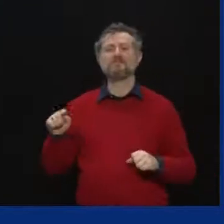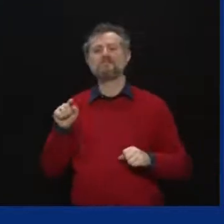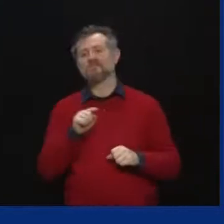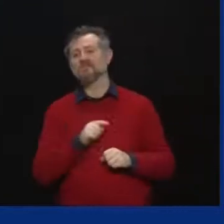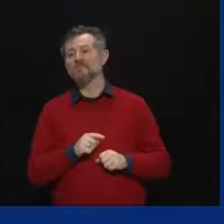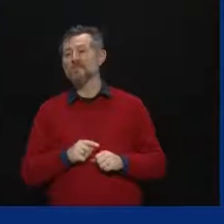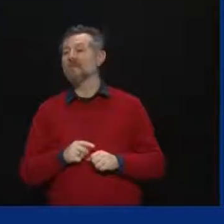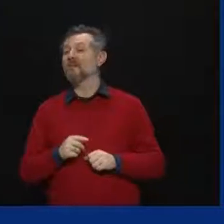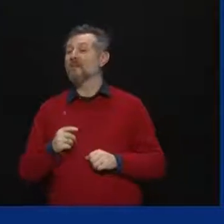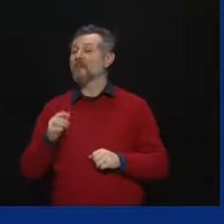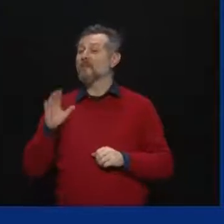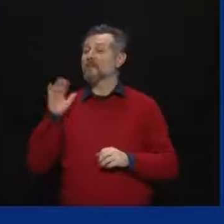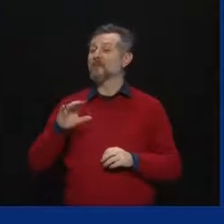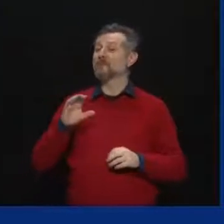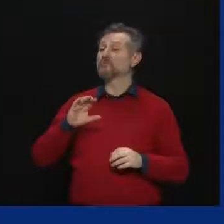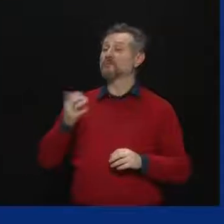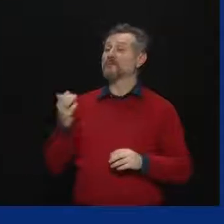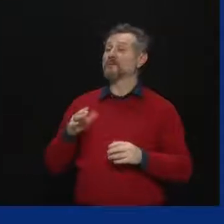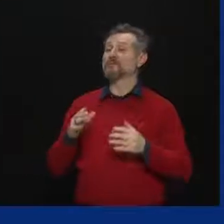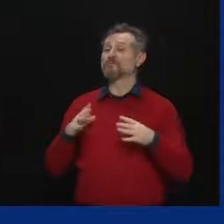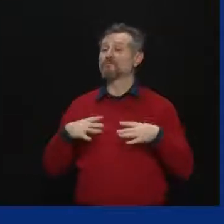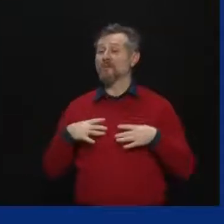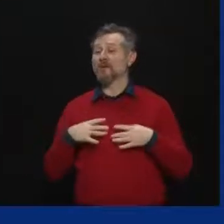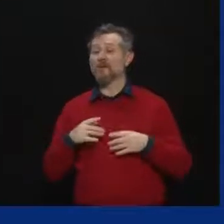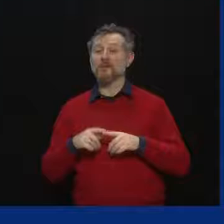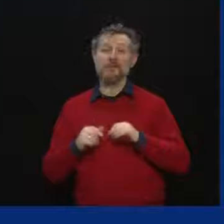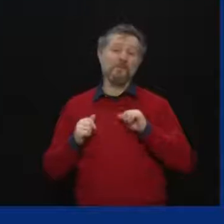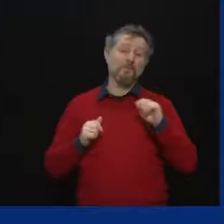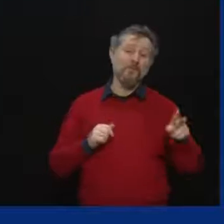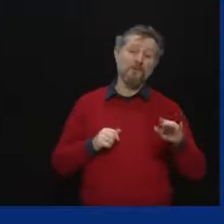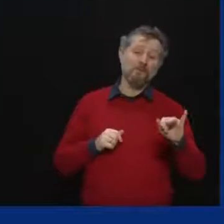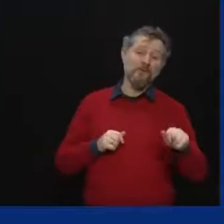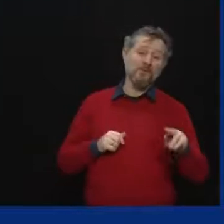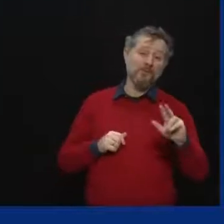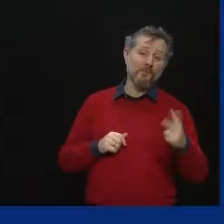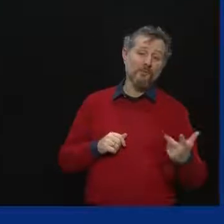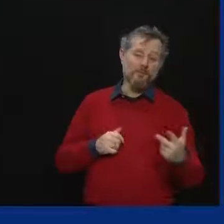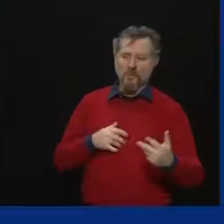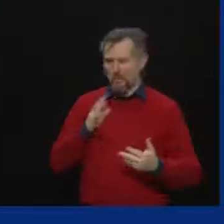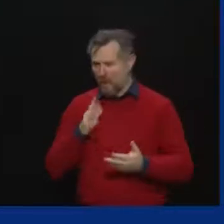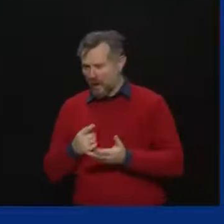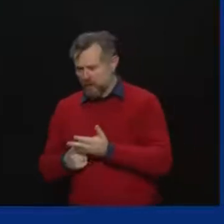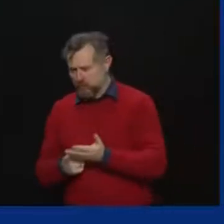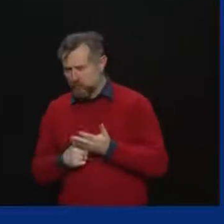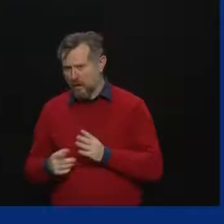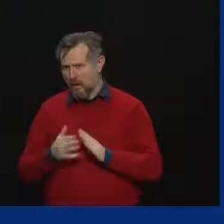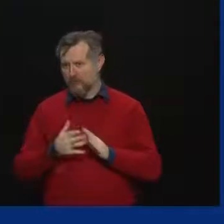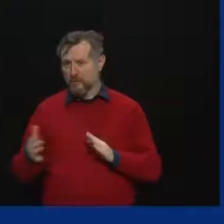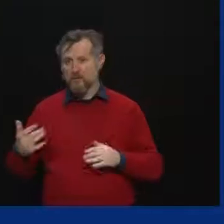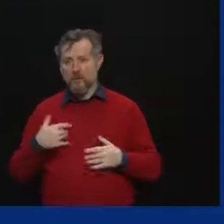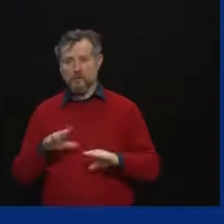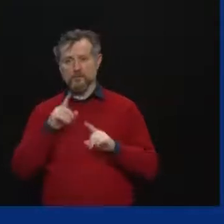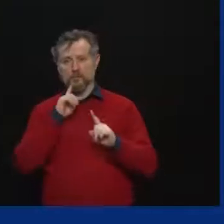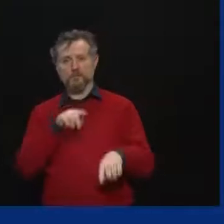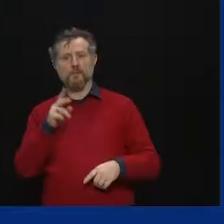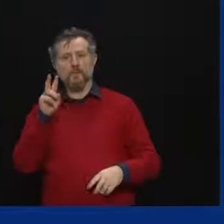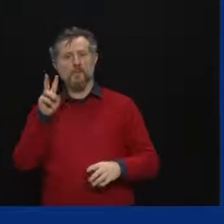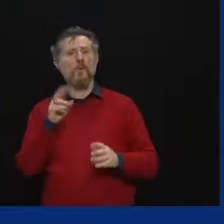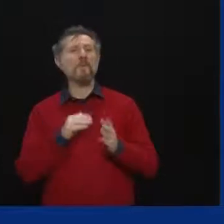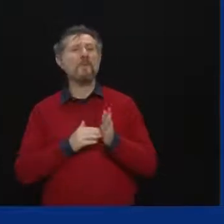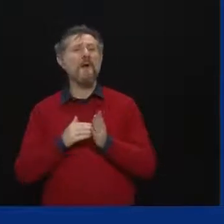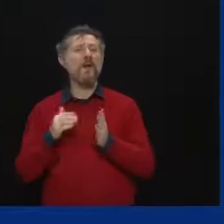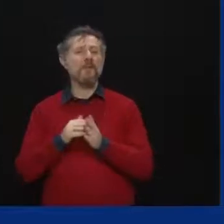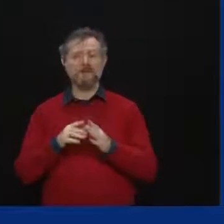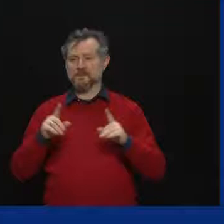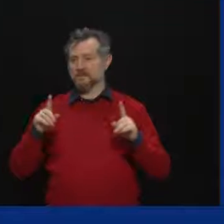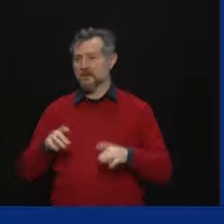now and January 1st or January 3rd when the kids are back. And as we've ordered already, 2 million of the tests we have will be going right